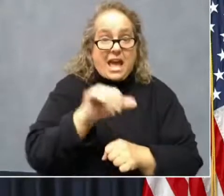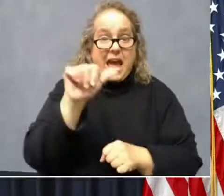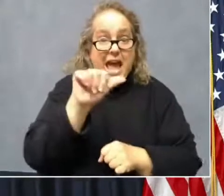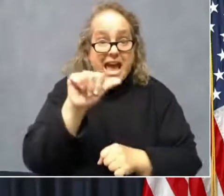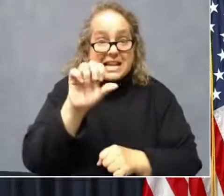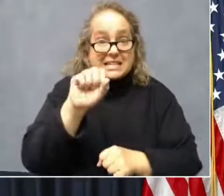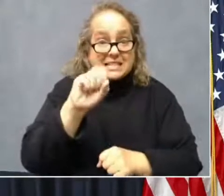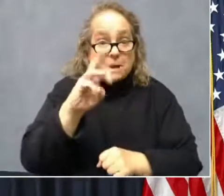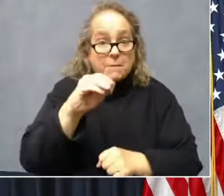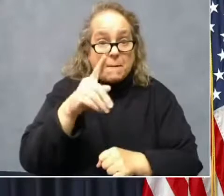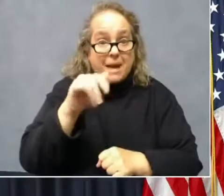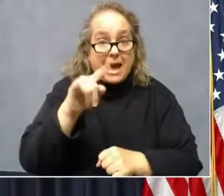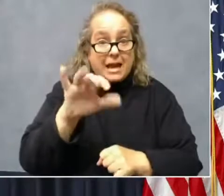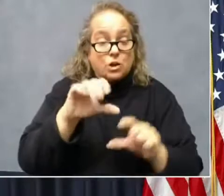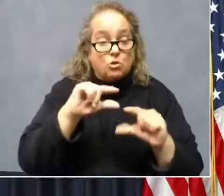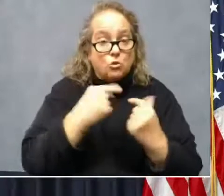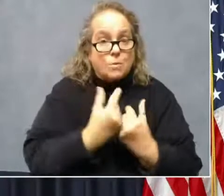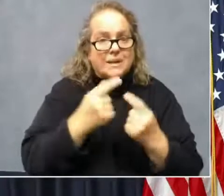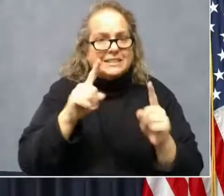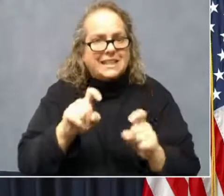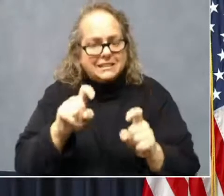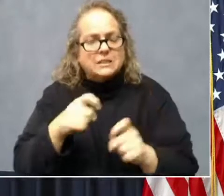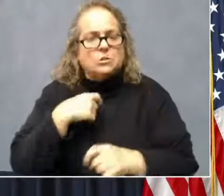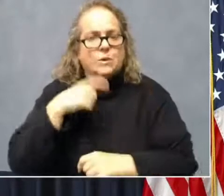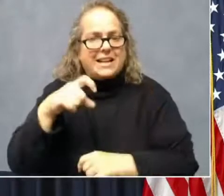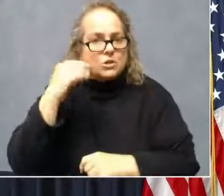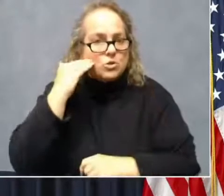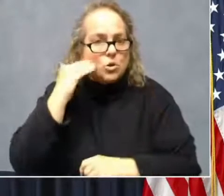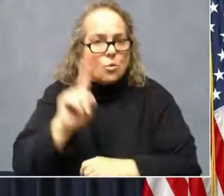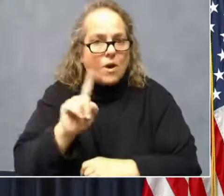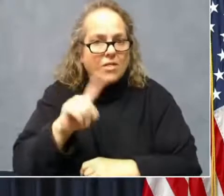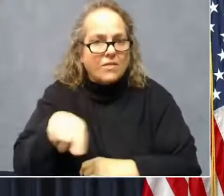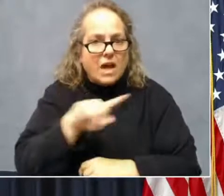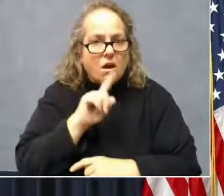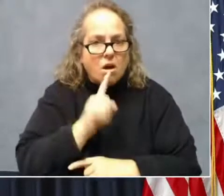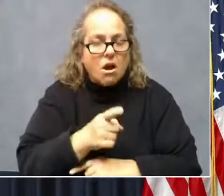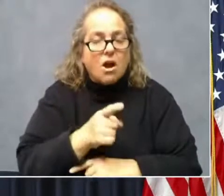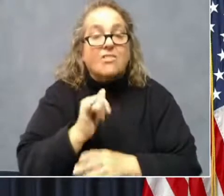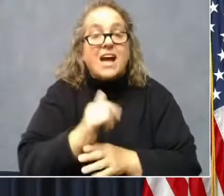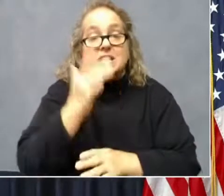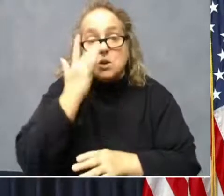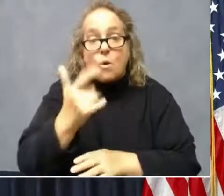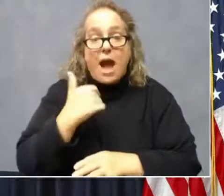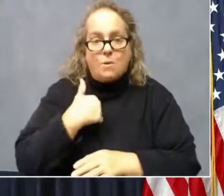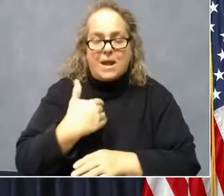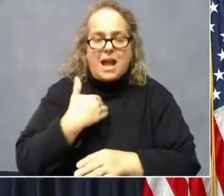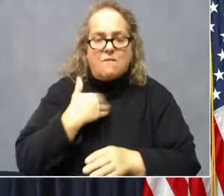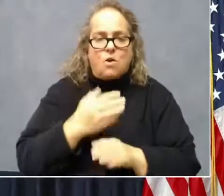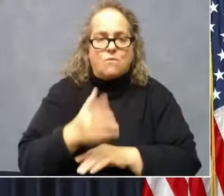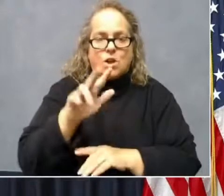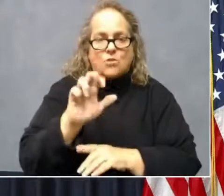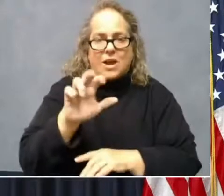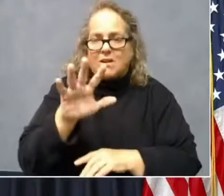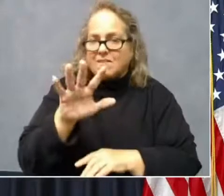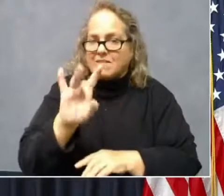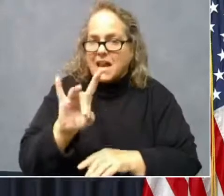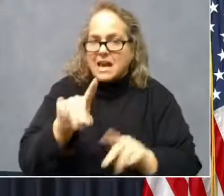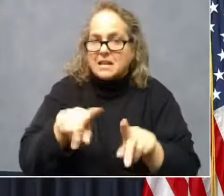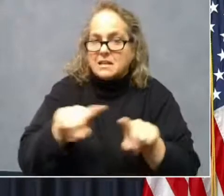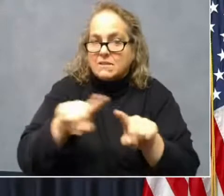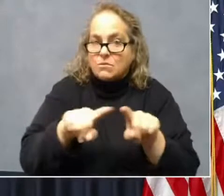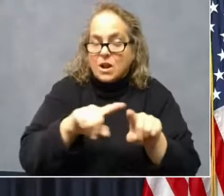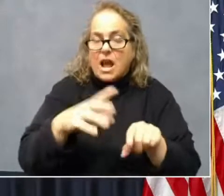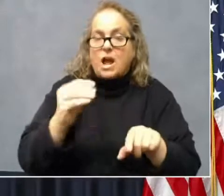why we now have our 358 locations, over 3 million tests, encouraging on a daily basis